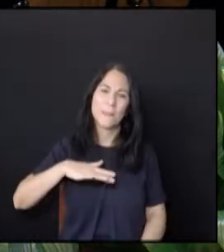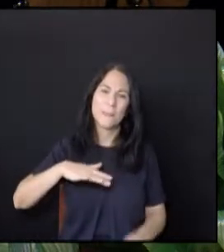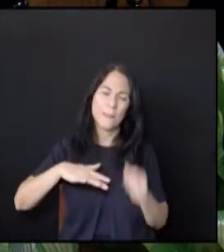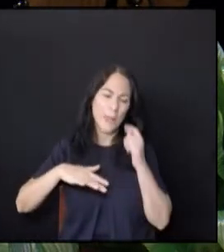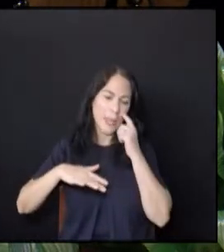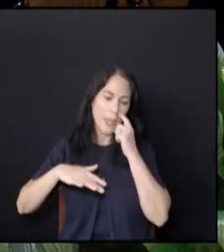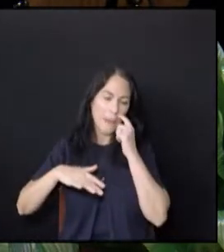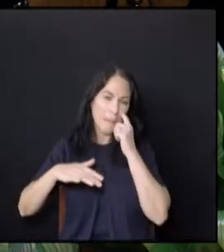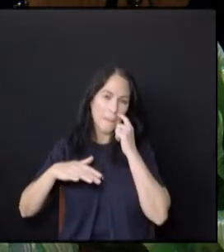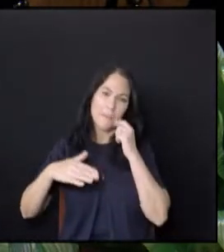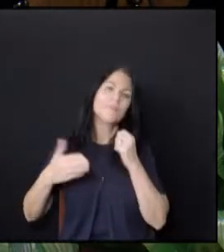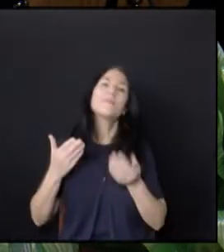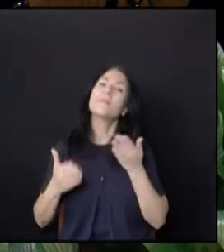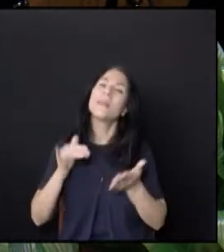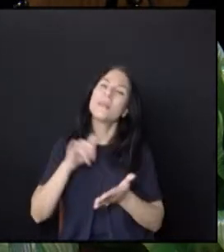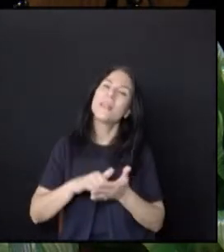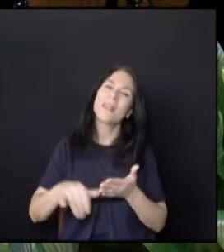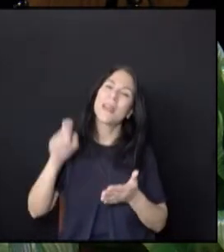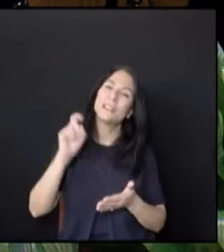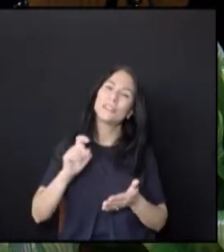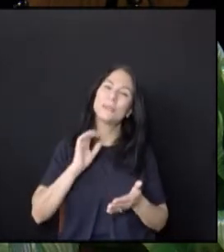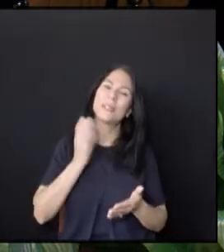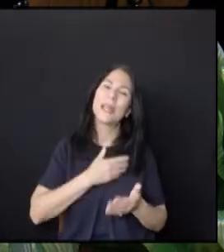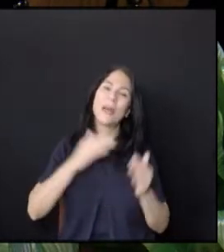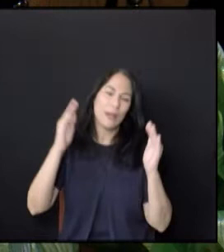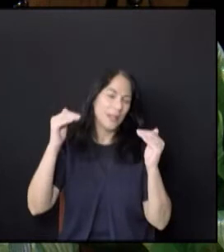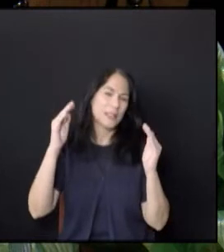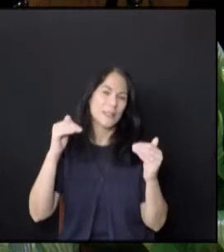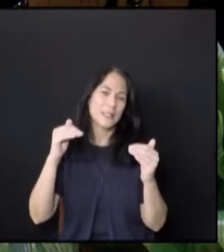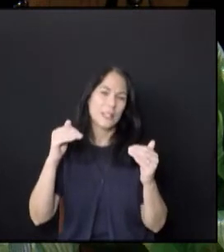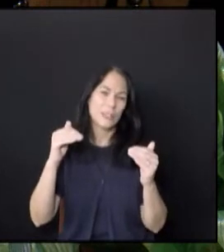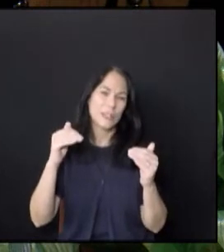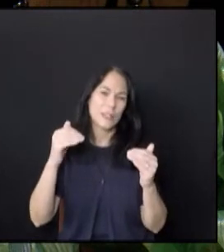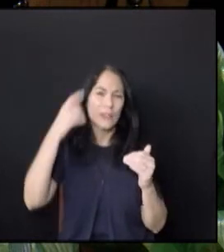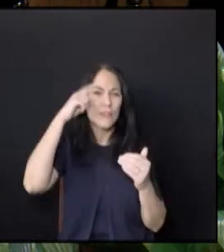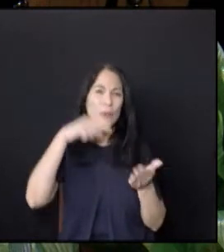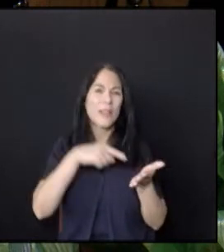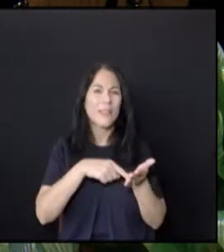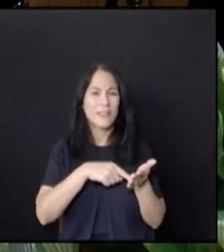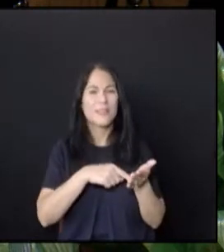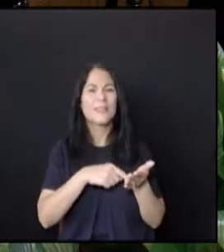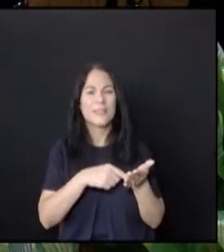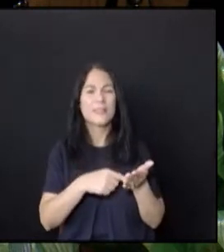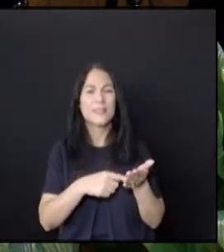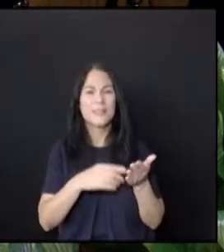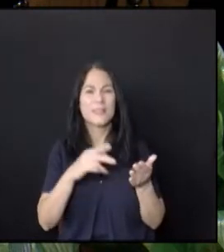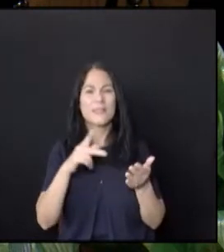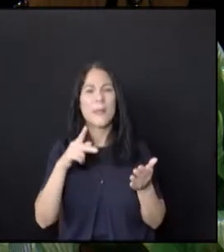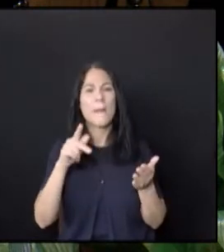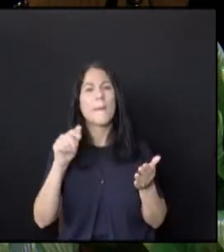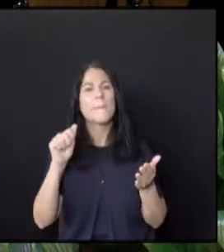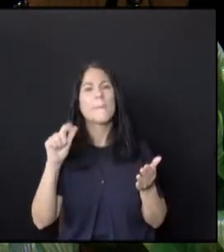Maybe that should be our expectation for this Palm Sunday.